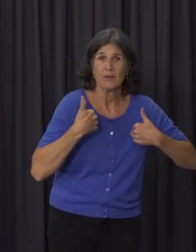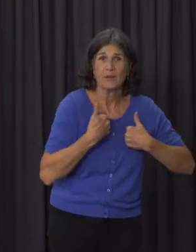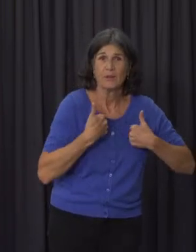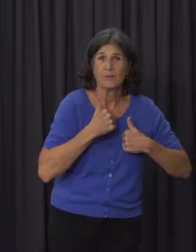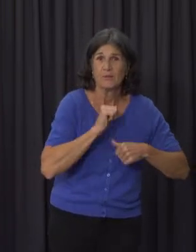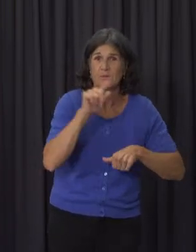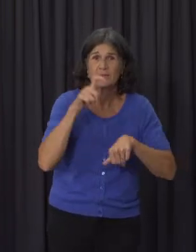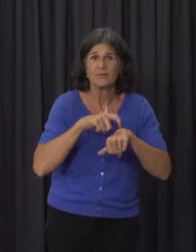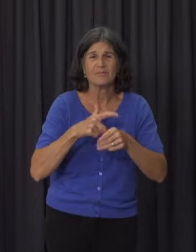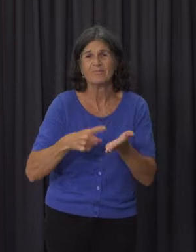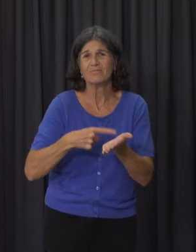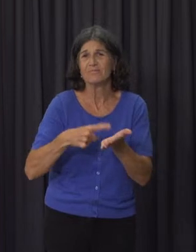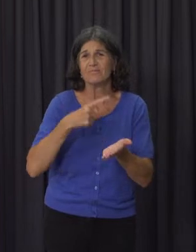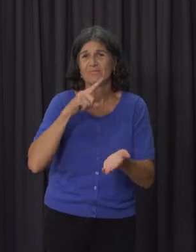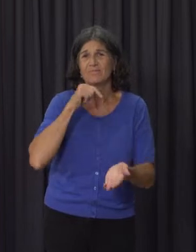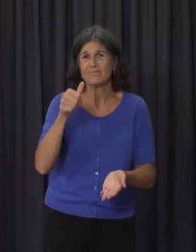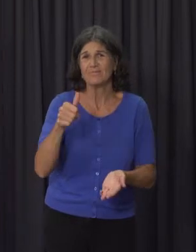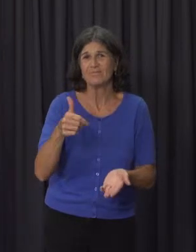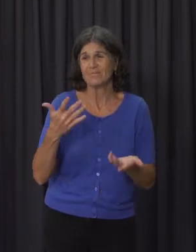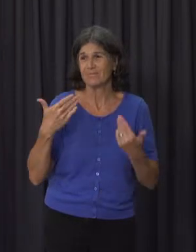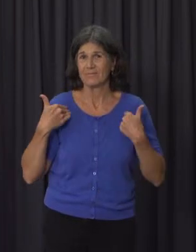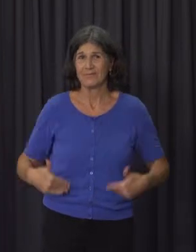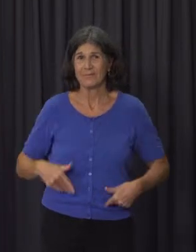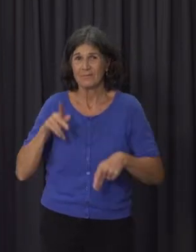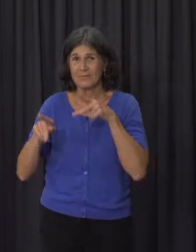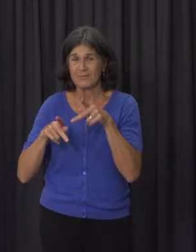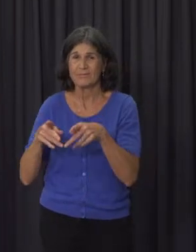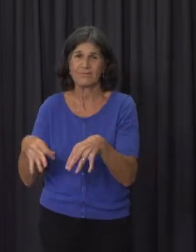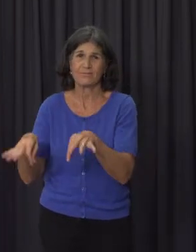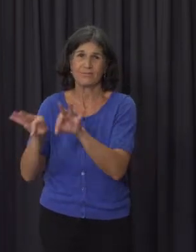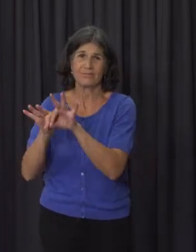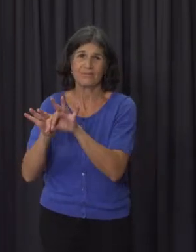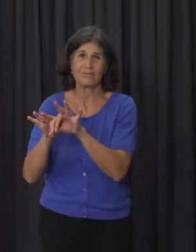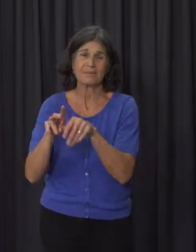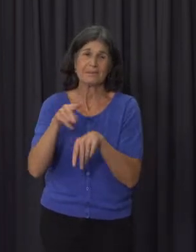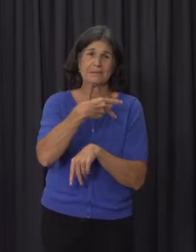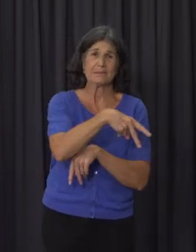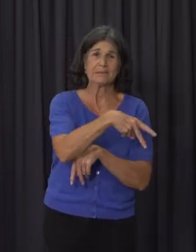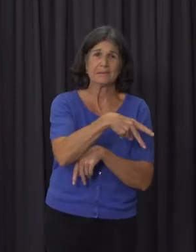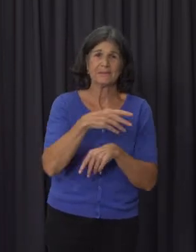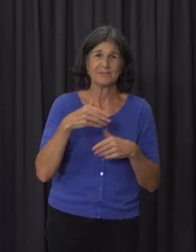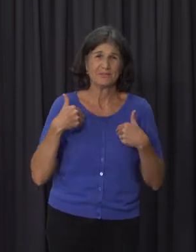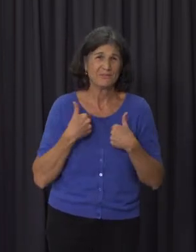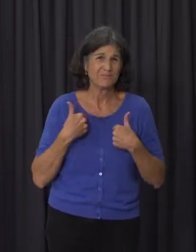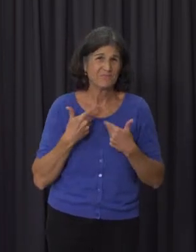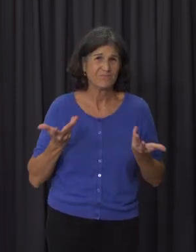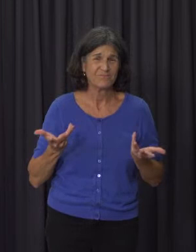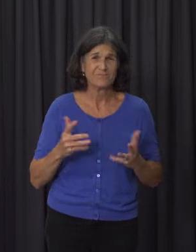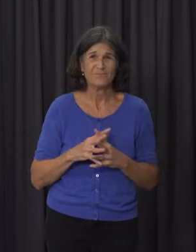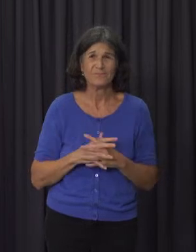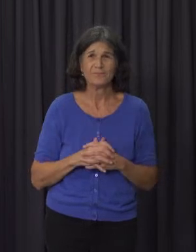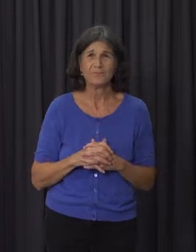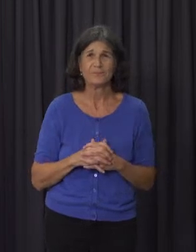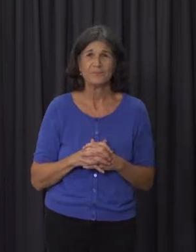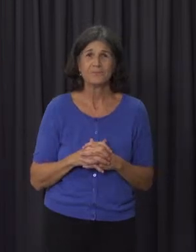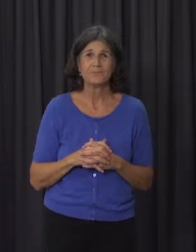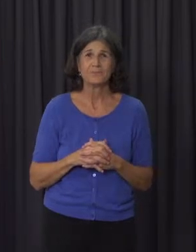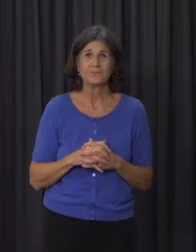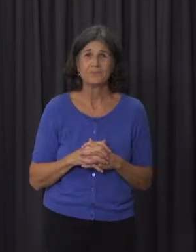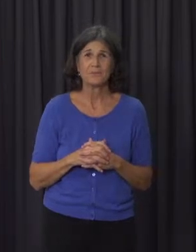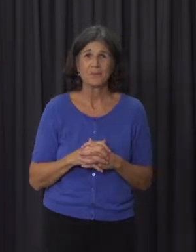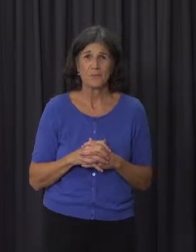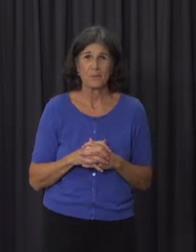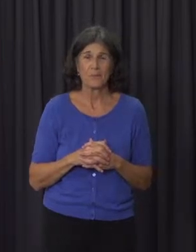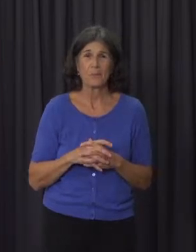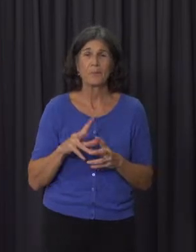life. Thank you. Did you have a follow-up question? Yeah, and maybe you can speak to that first initial